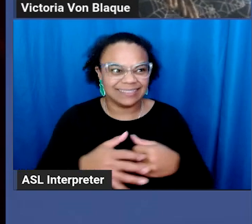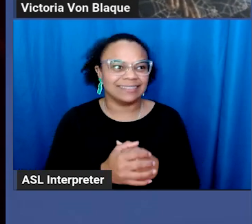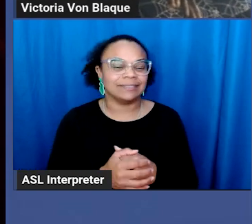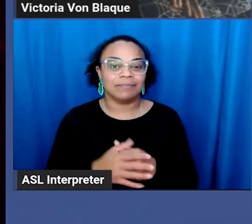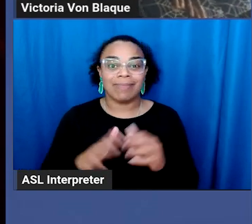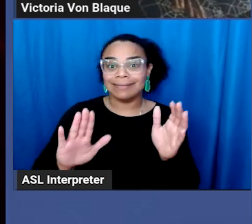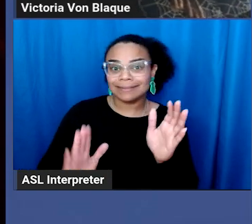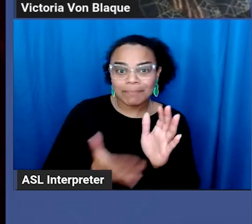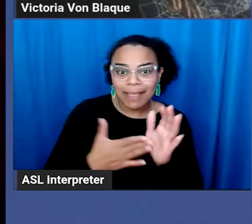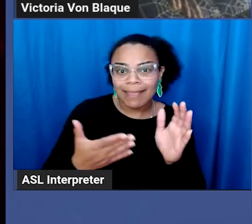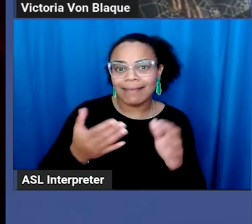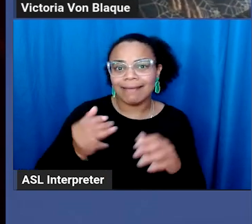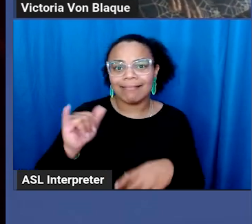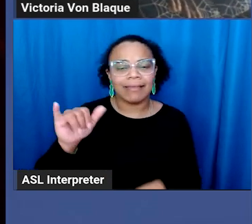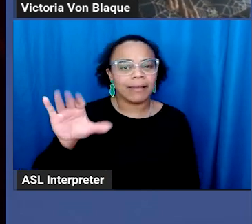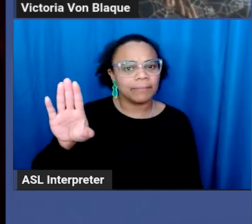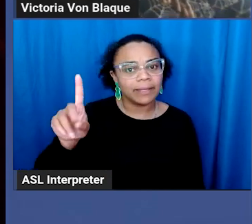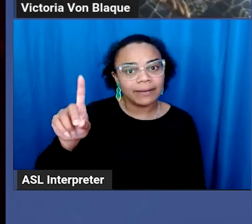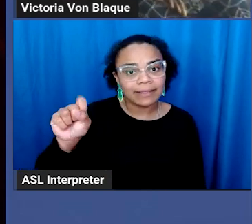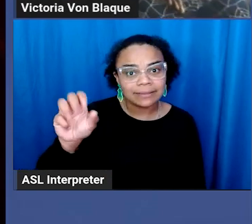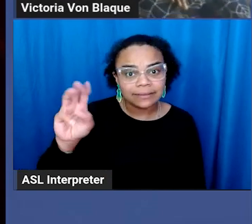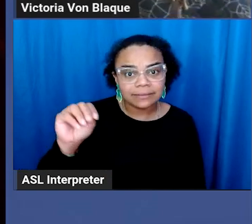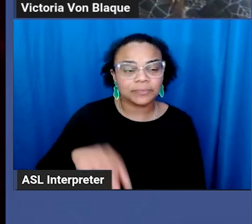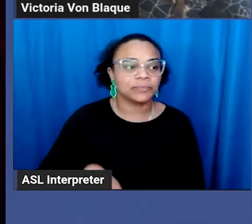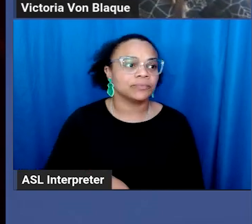spanking people like BDSM. What